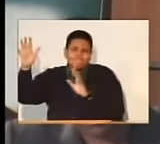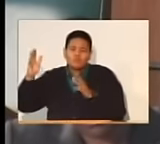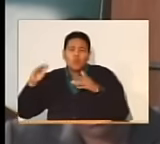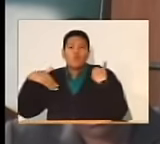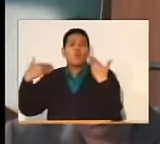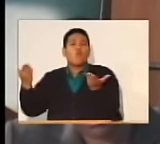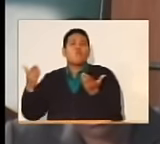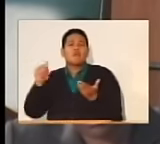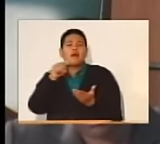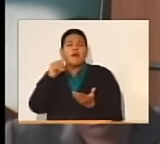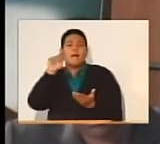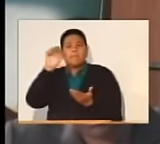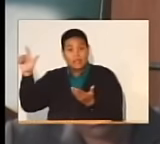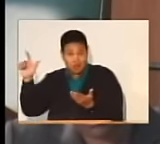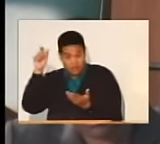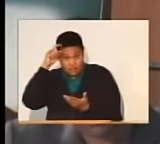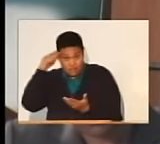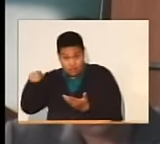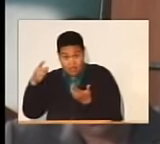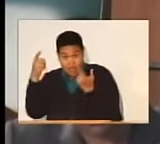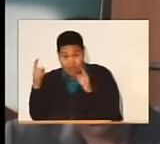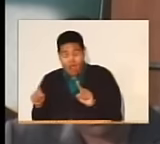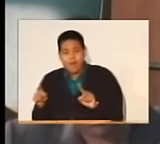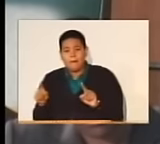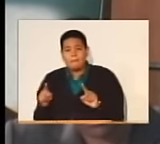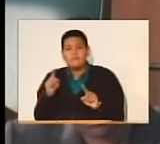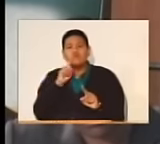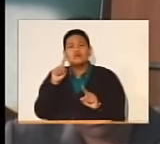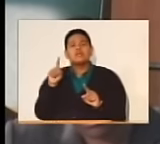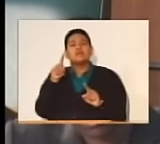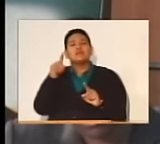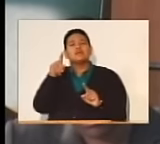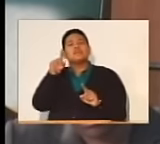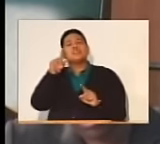now removes the disparity which existed with the difference in peremptory